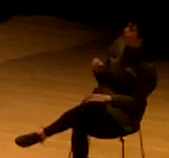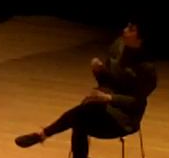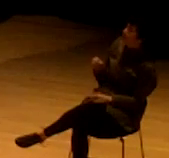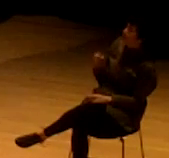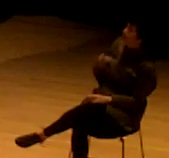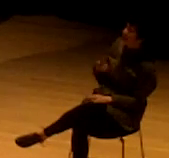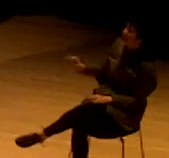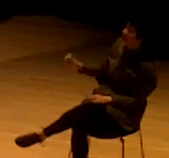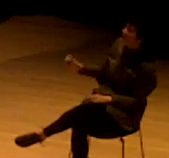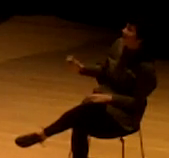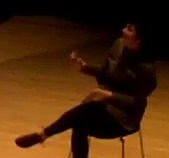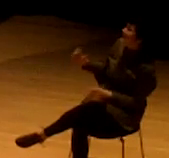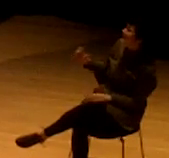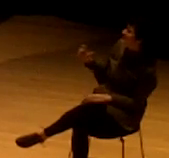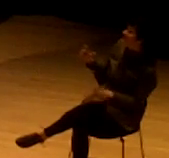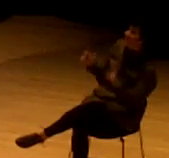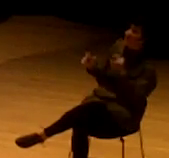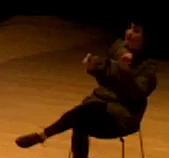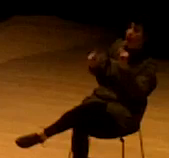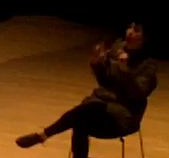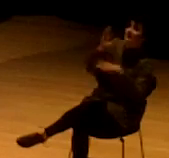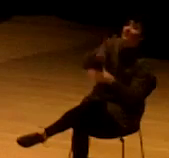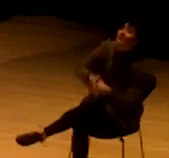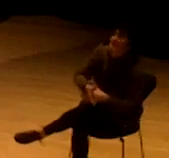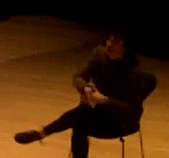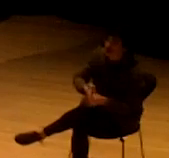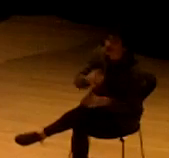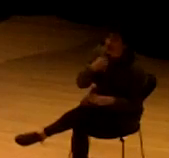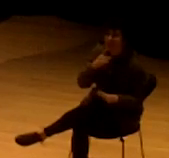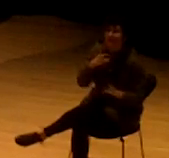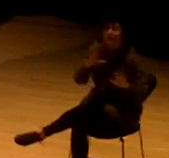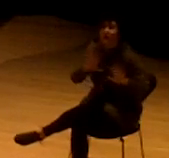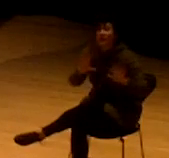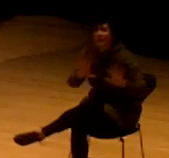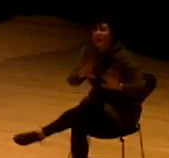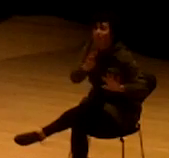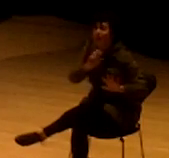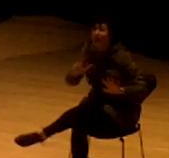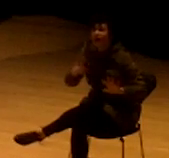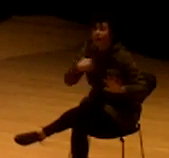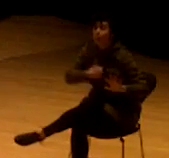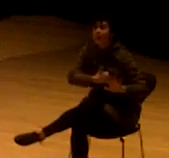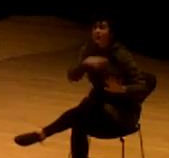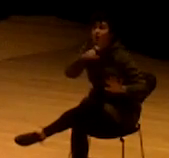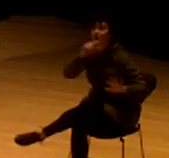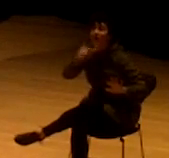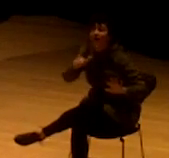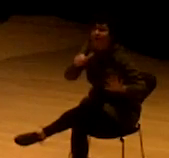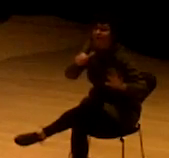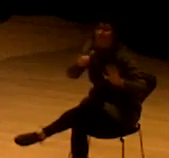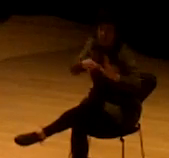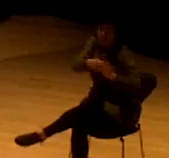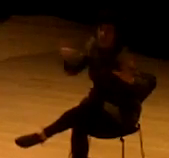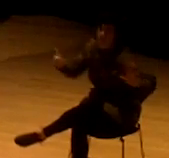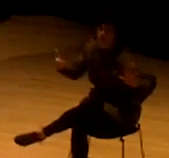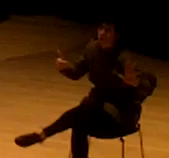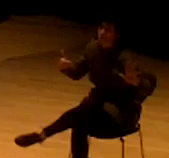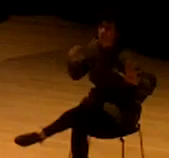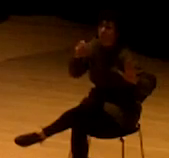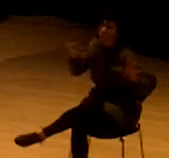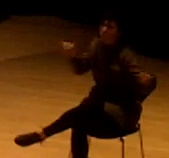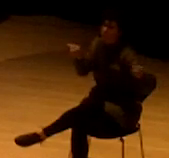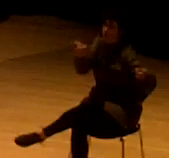not... It was meant to say that we should not be ruled by our diagnosis. We should not be labeled. We should not. But